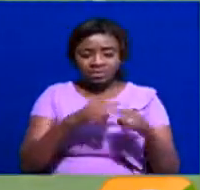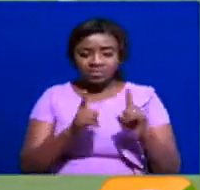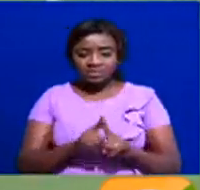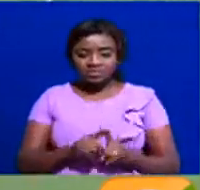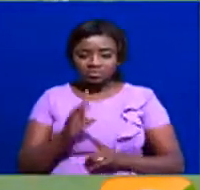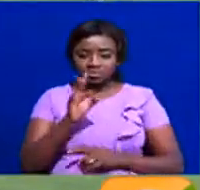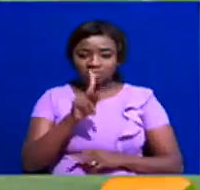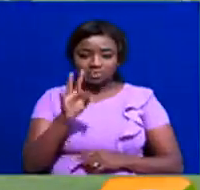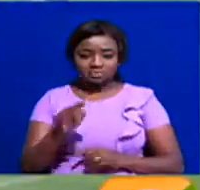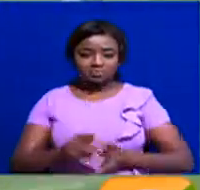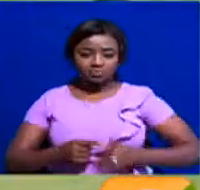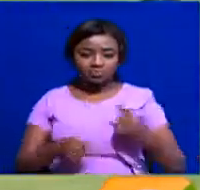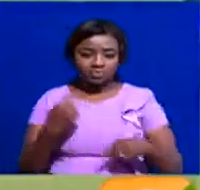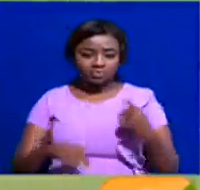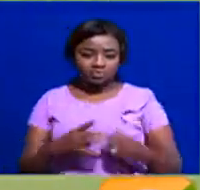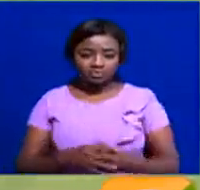Premier League.